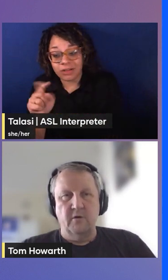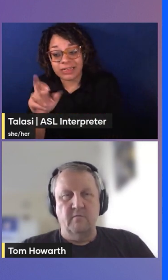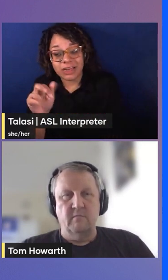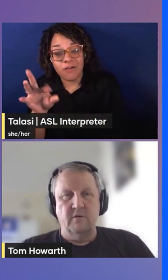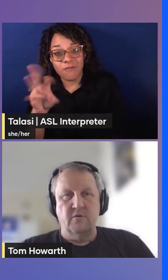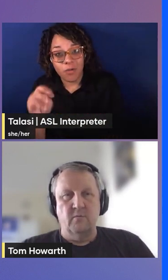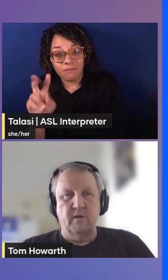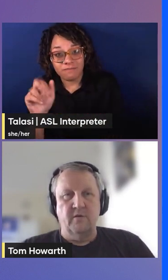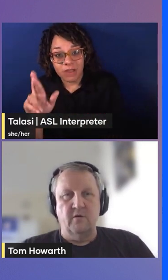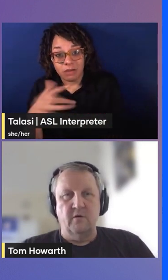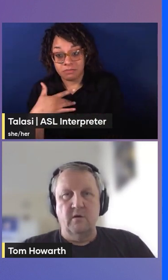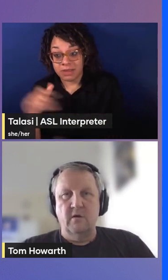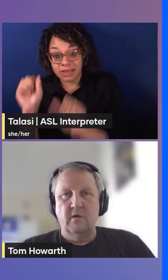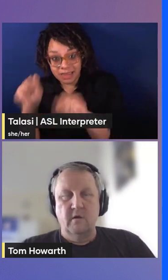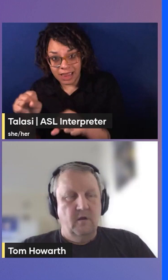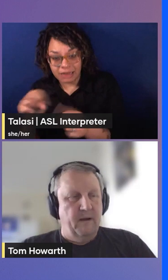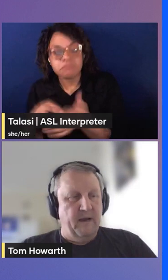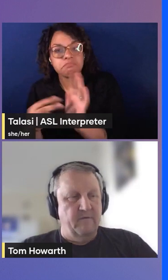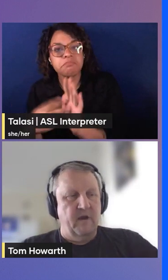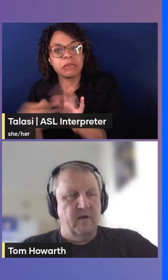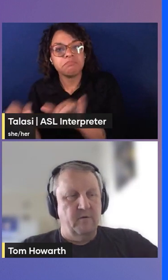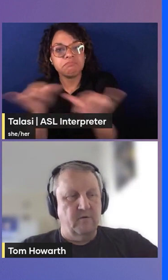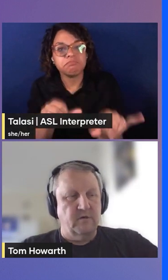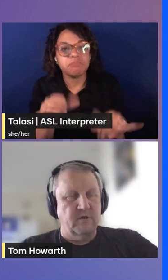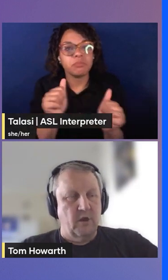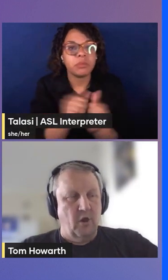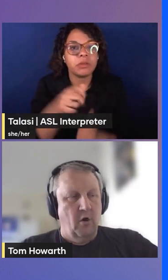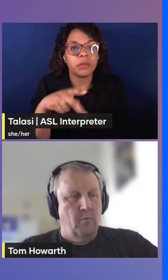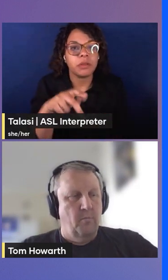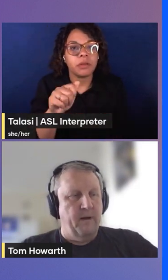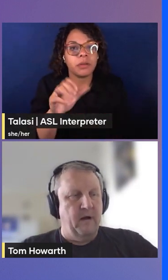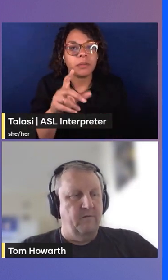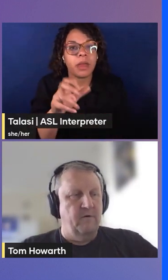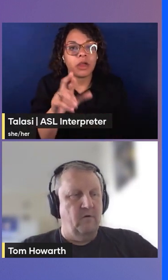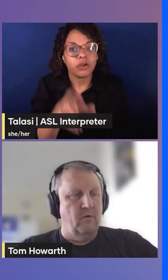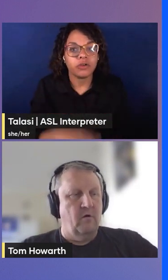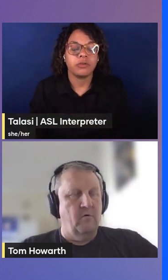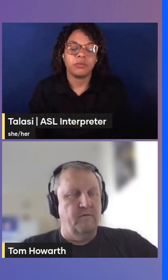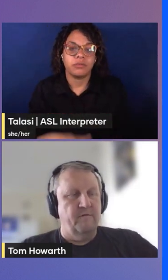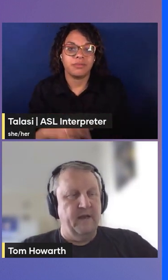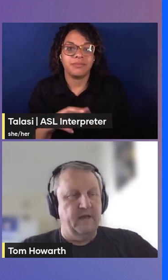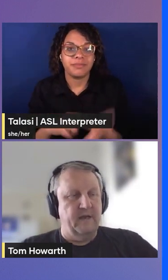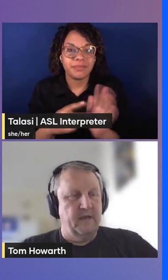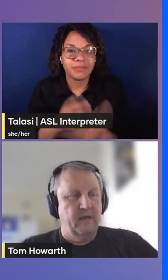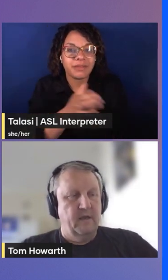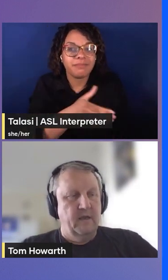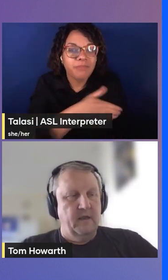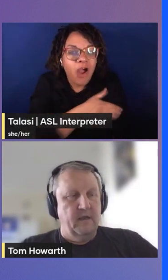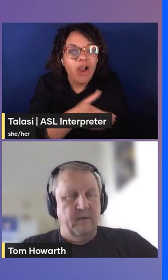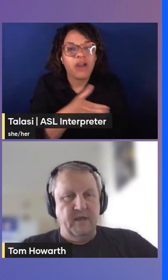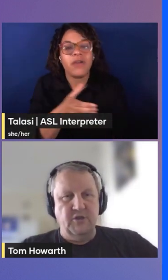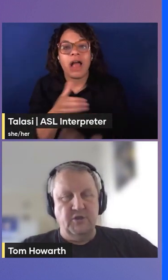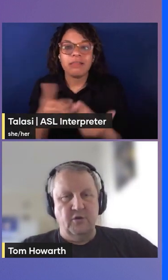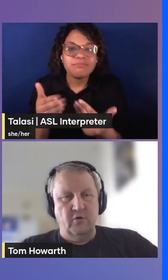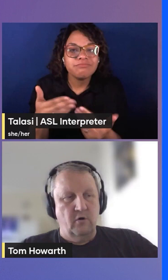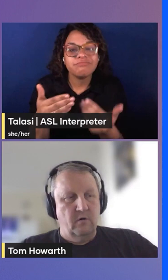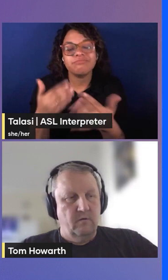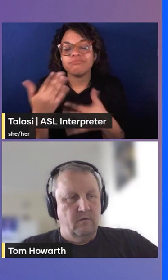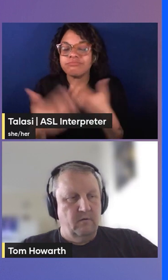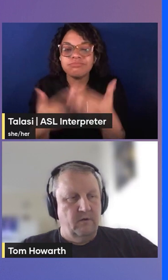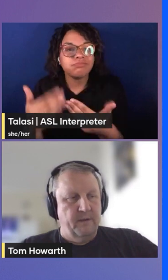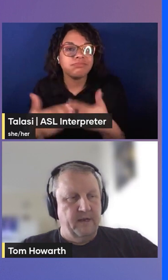variable, you can do with your Packer variables. It's a lot more powerful, a lot more friendly. It makes